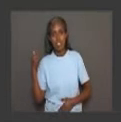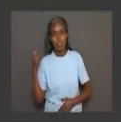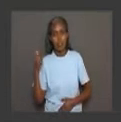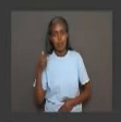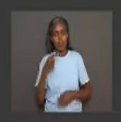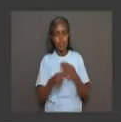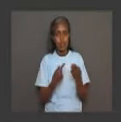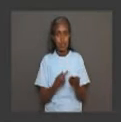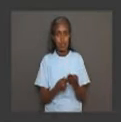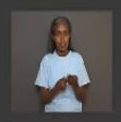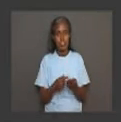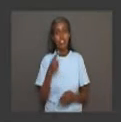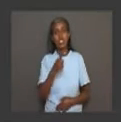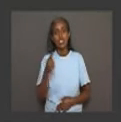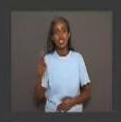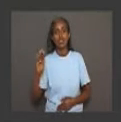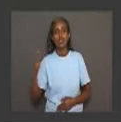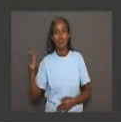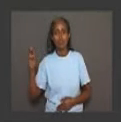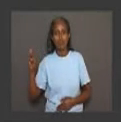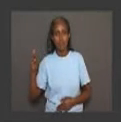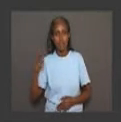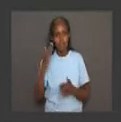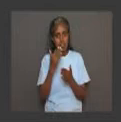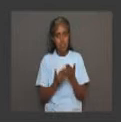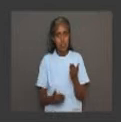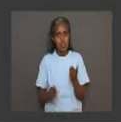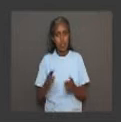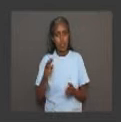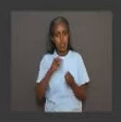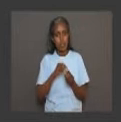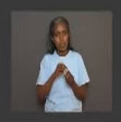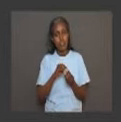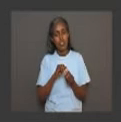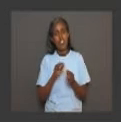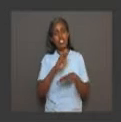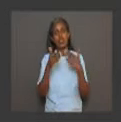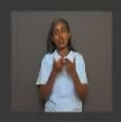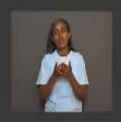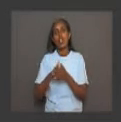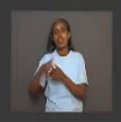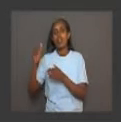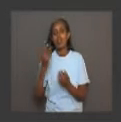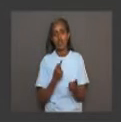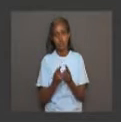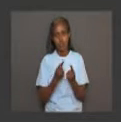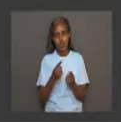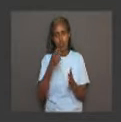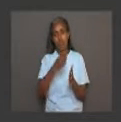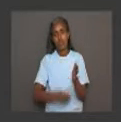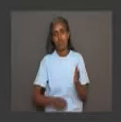so that each bar sums up the total export value.